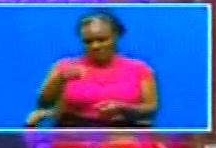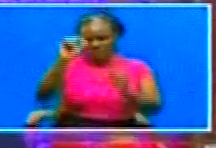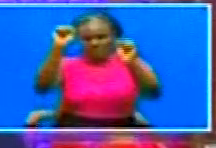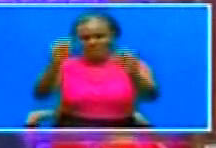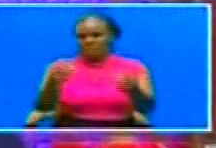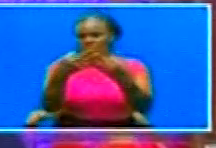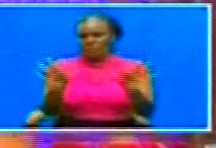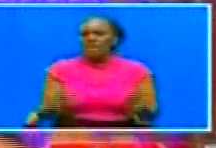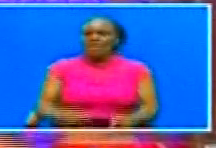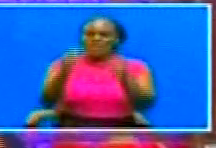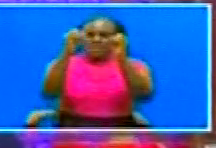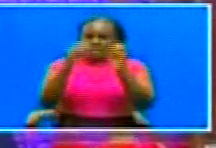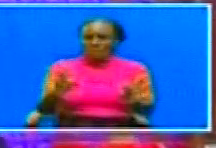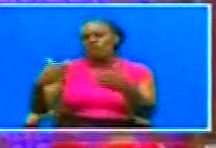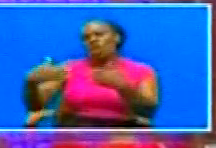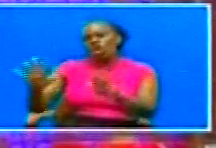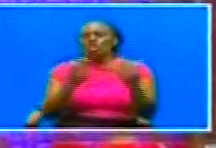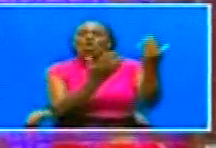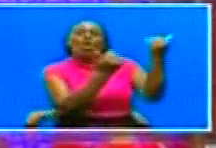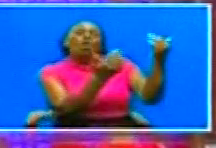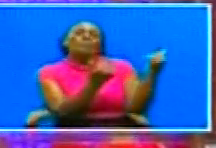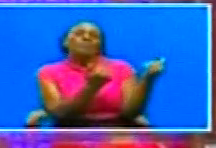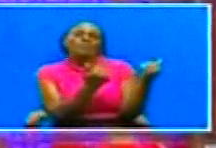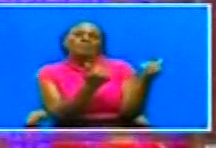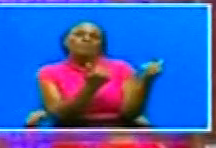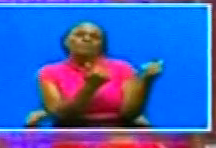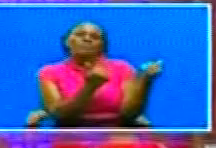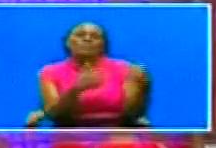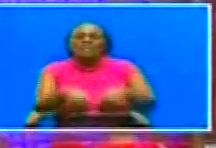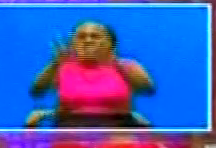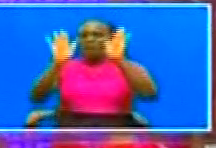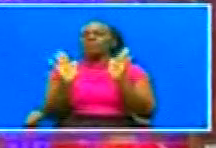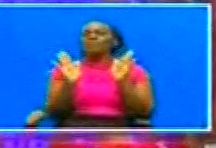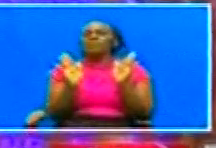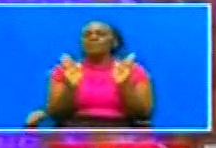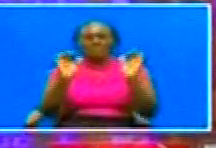liberated. Because if we lost hope, do